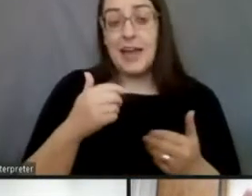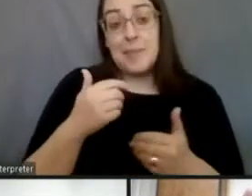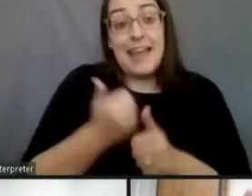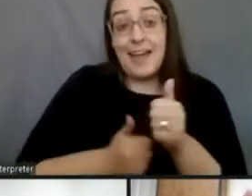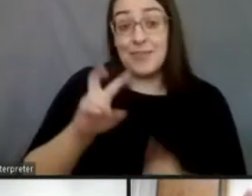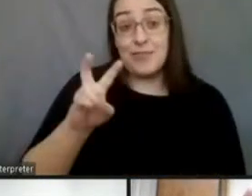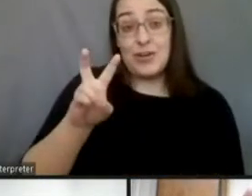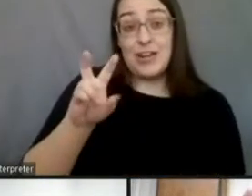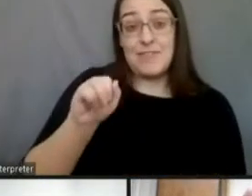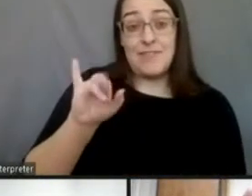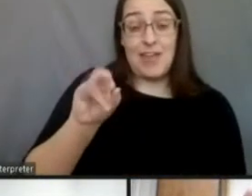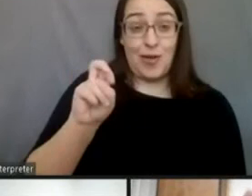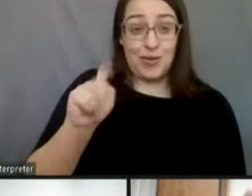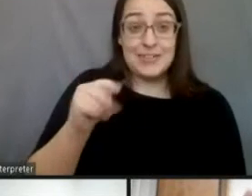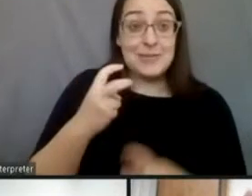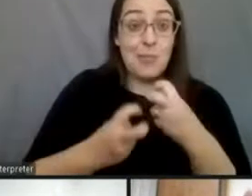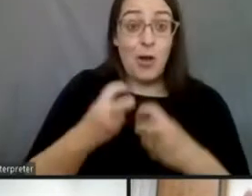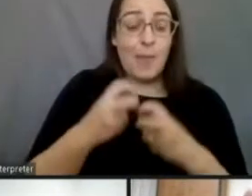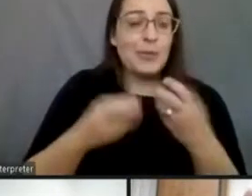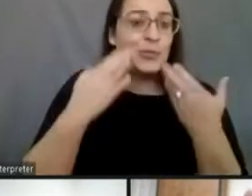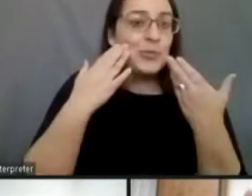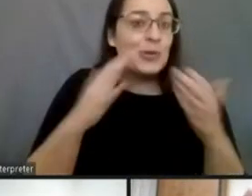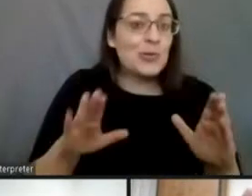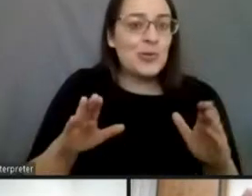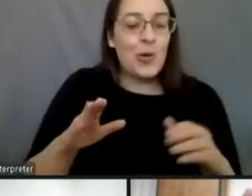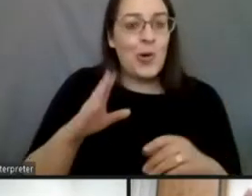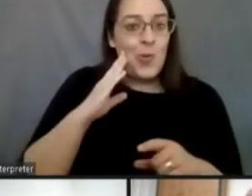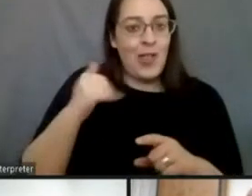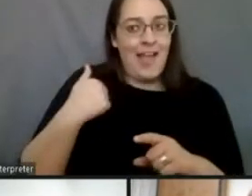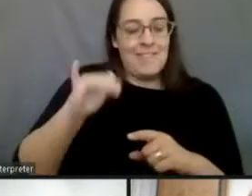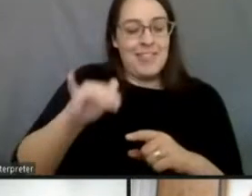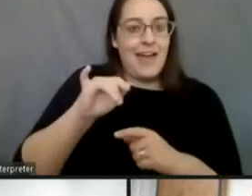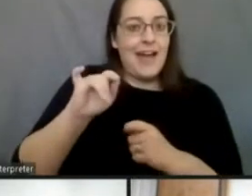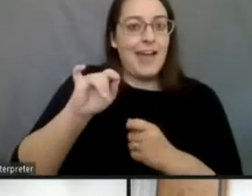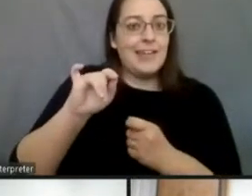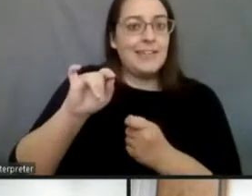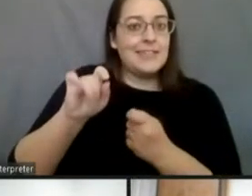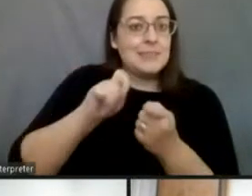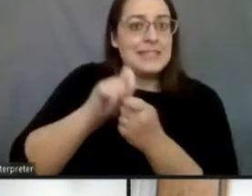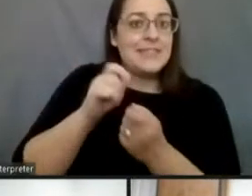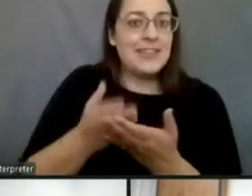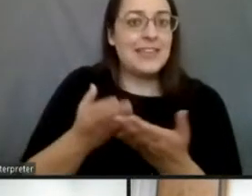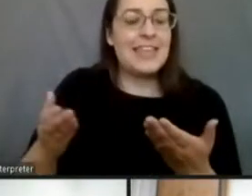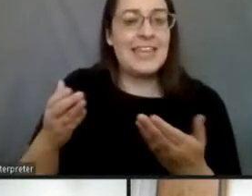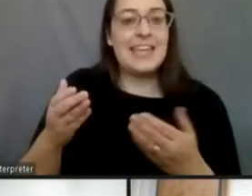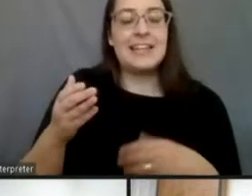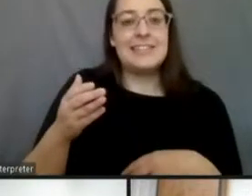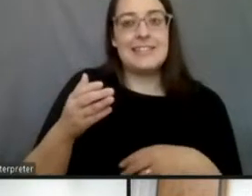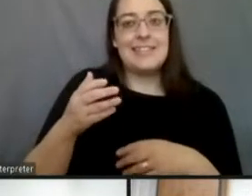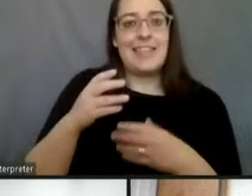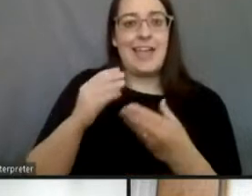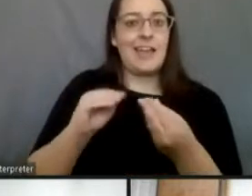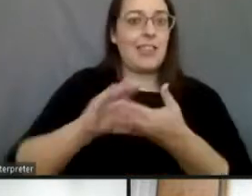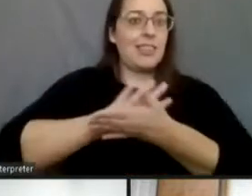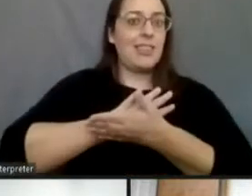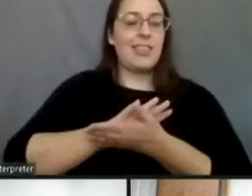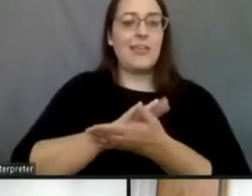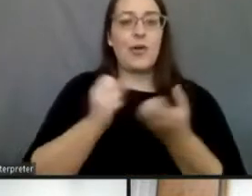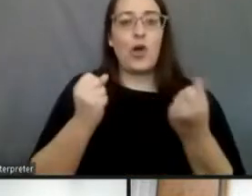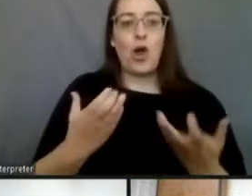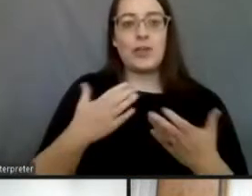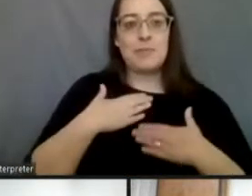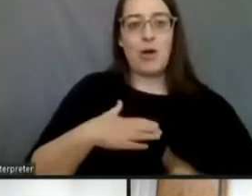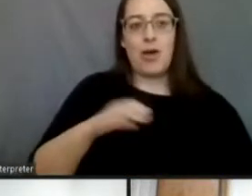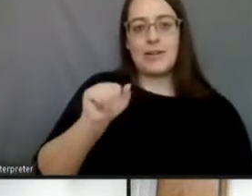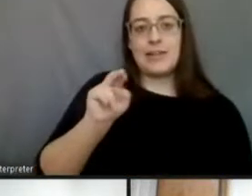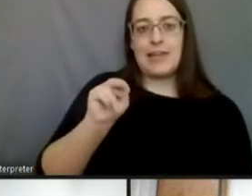problem because again, we just don't know whether or not it's going to have that magical fold that gets around the antibodies generated by the vaccine. So hopefully we won't